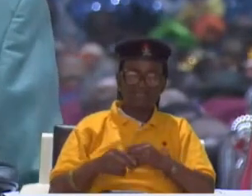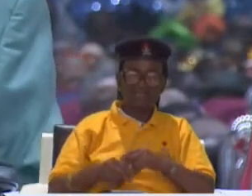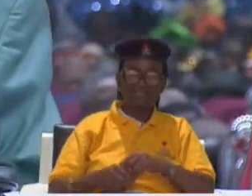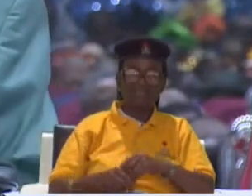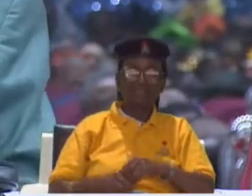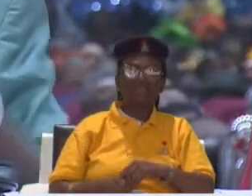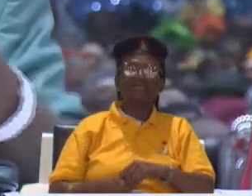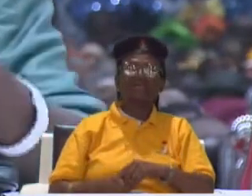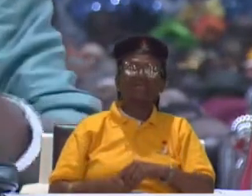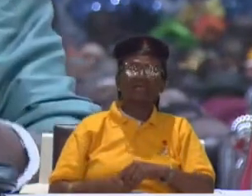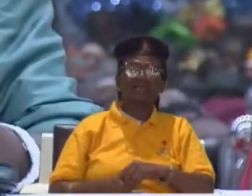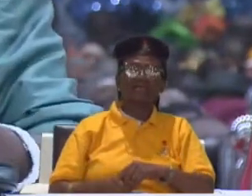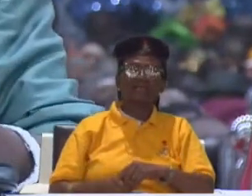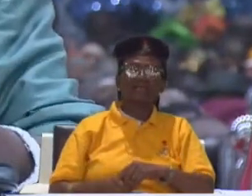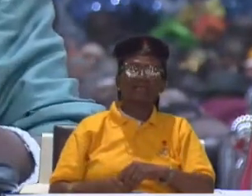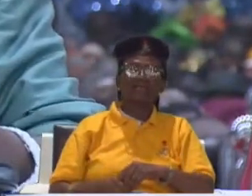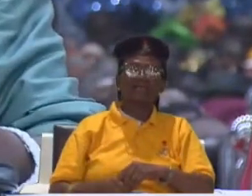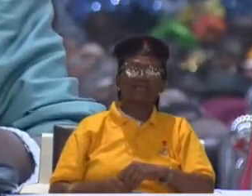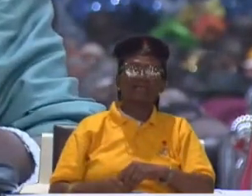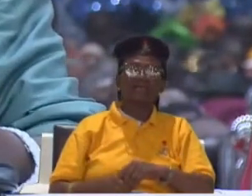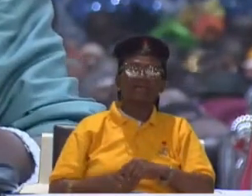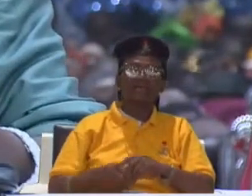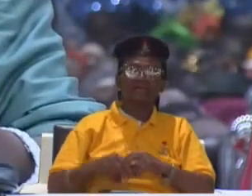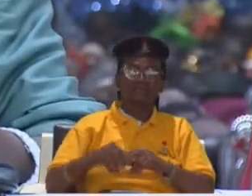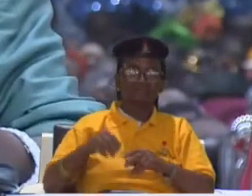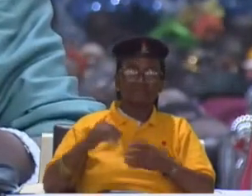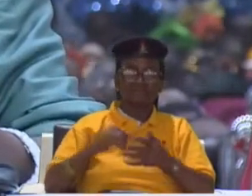also means